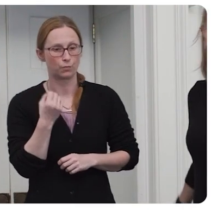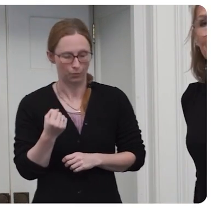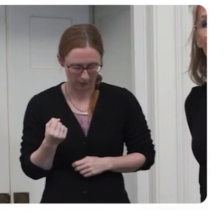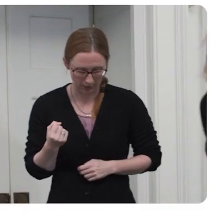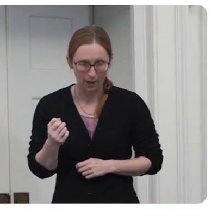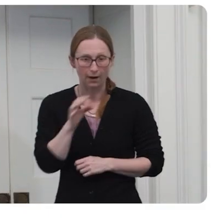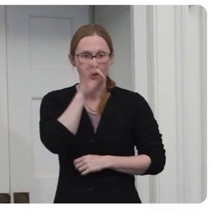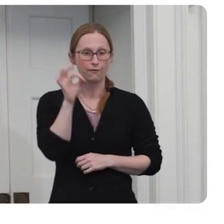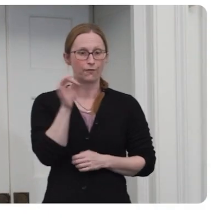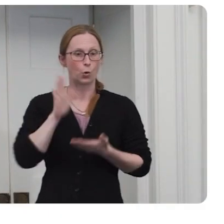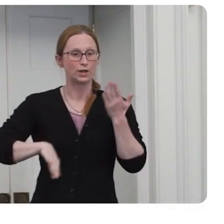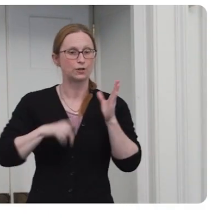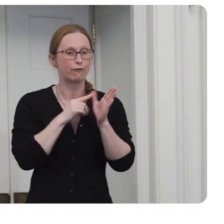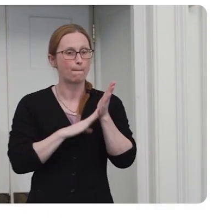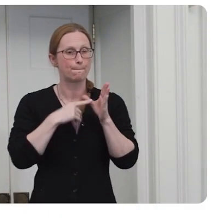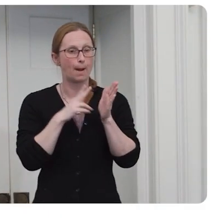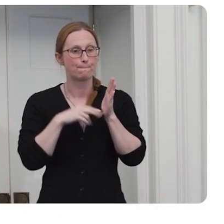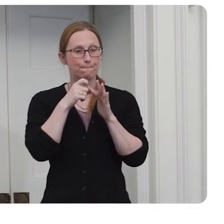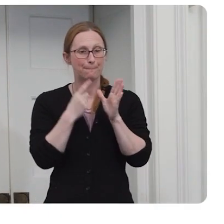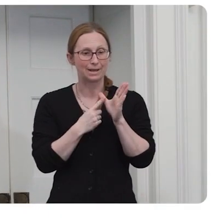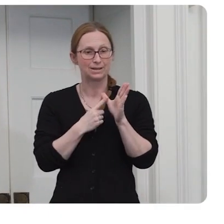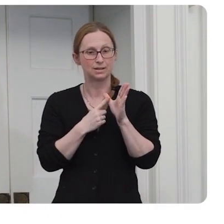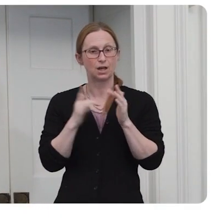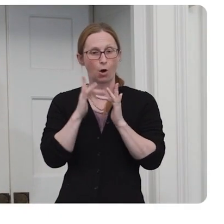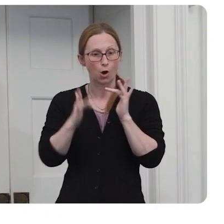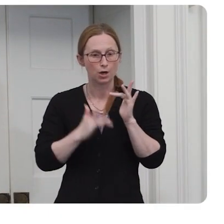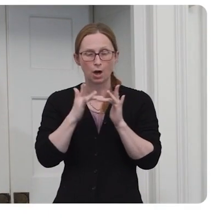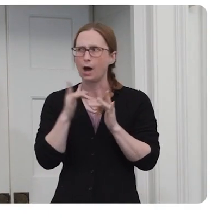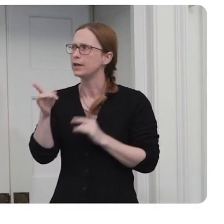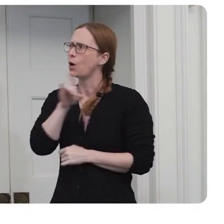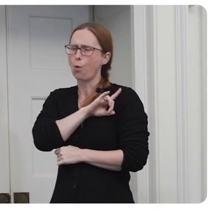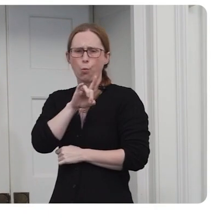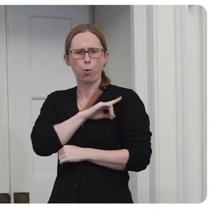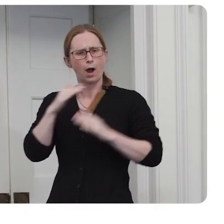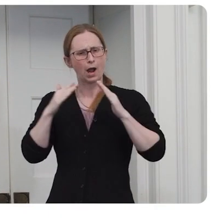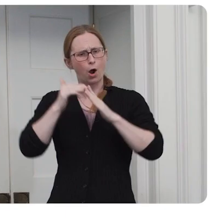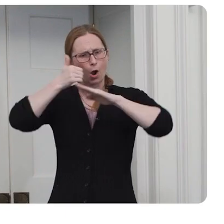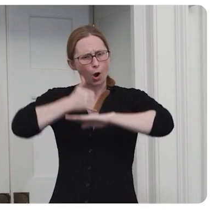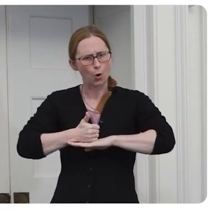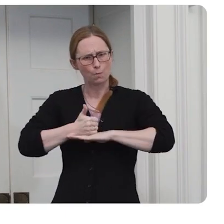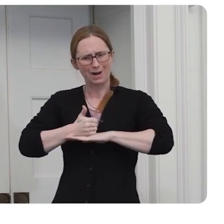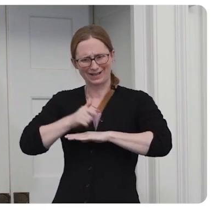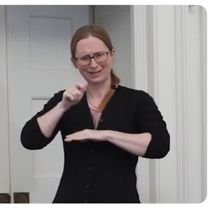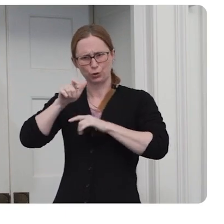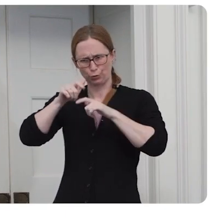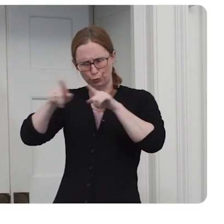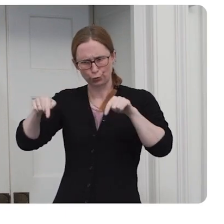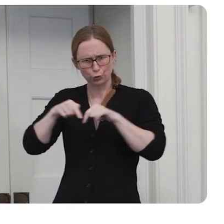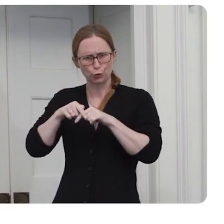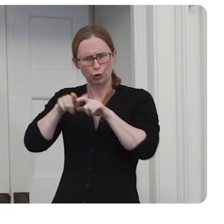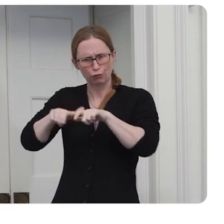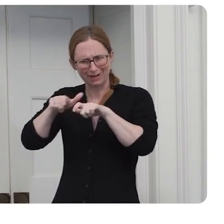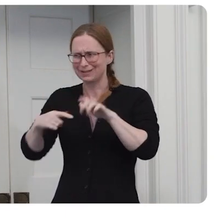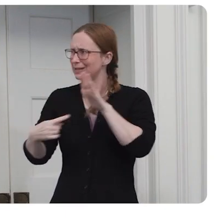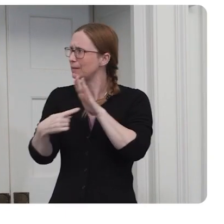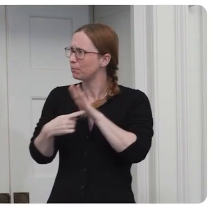I have a question from Amanda online, so I'll take that first. Why are home-based studio residencies important